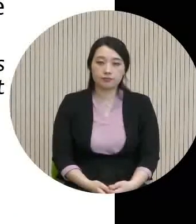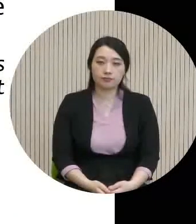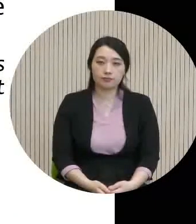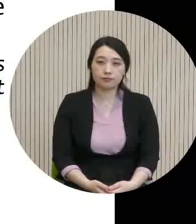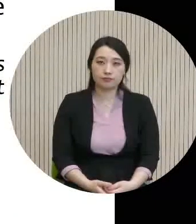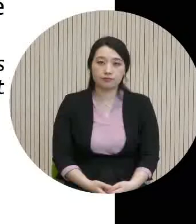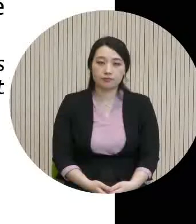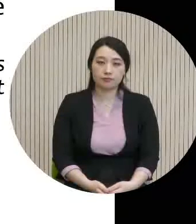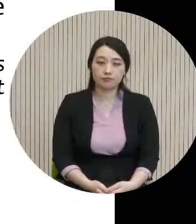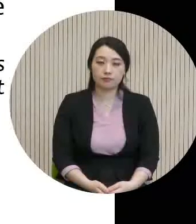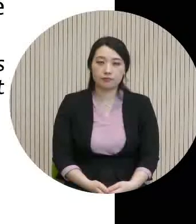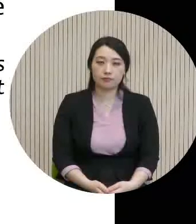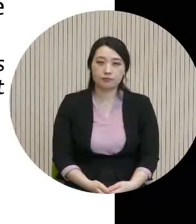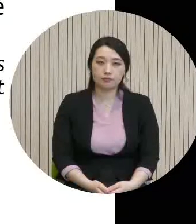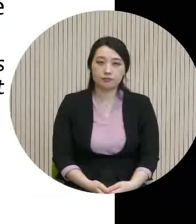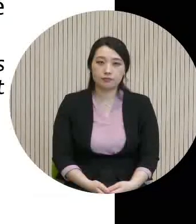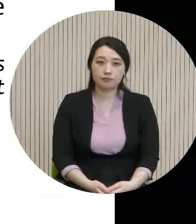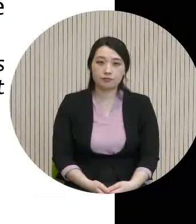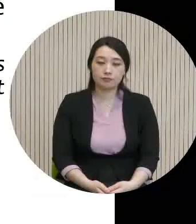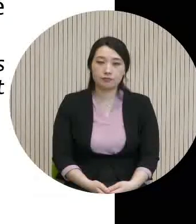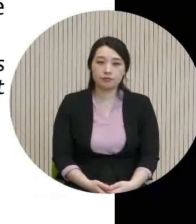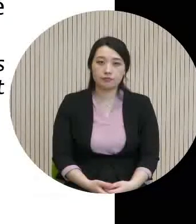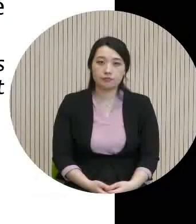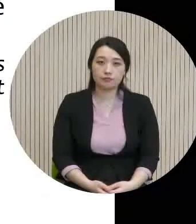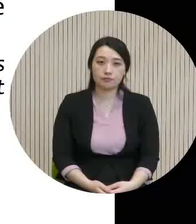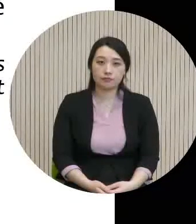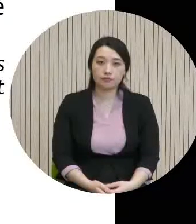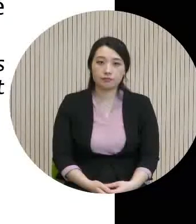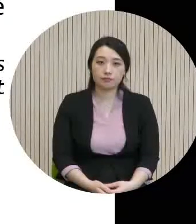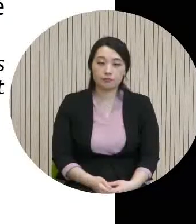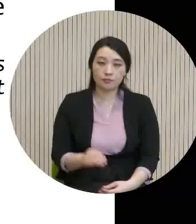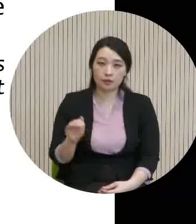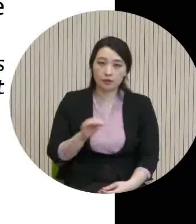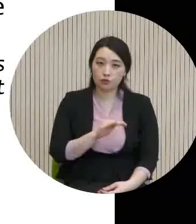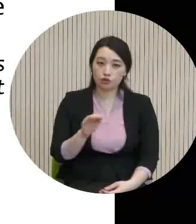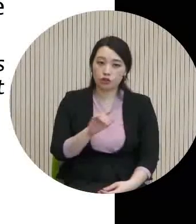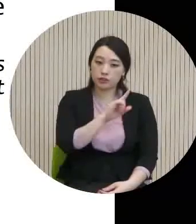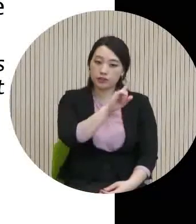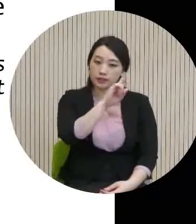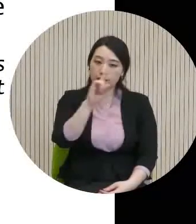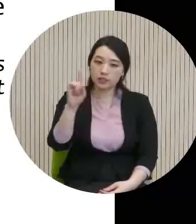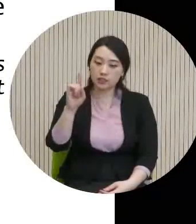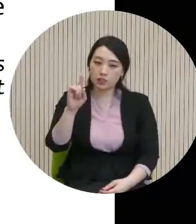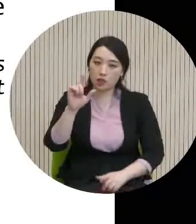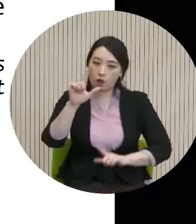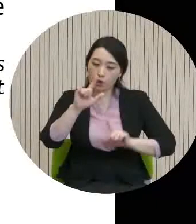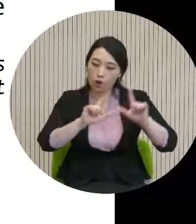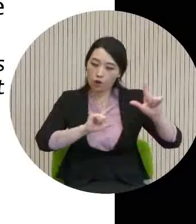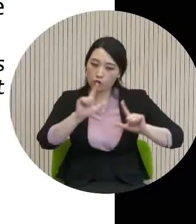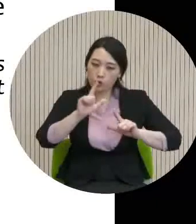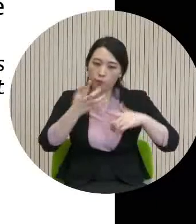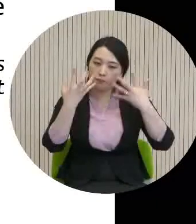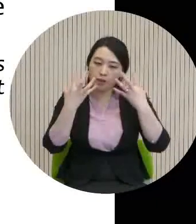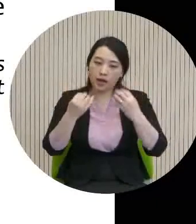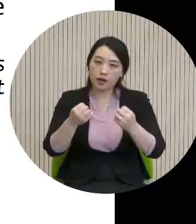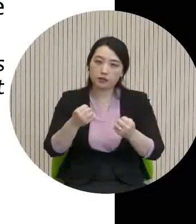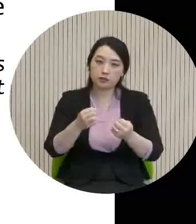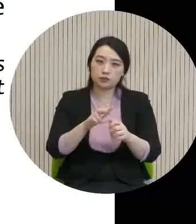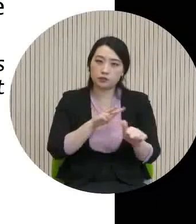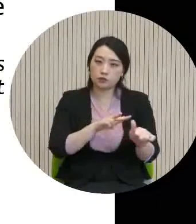When we get more content in digital format as well, it is possible